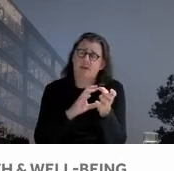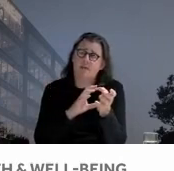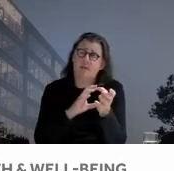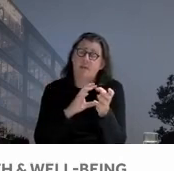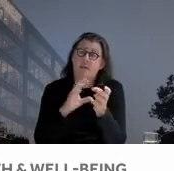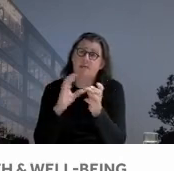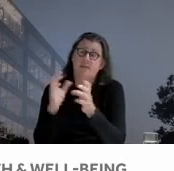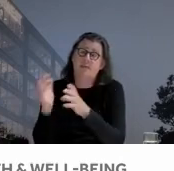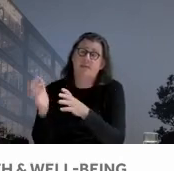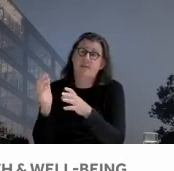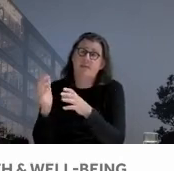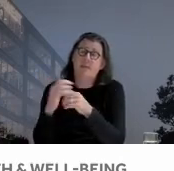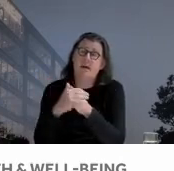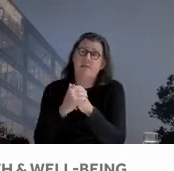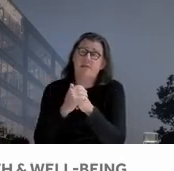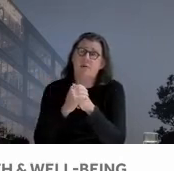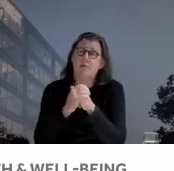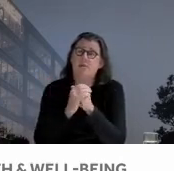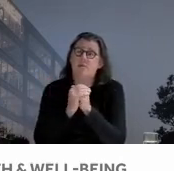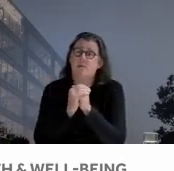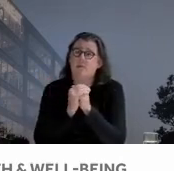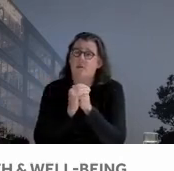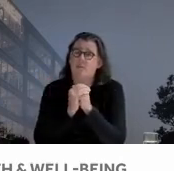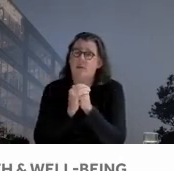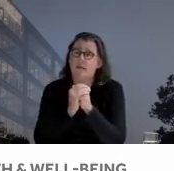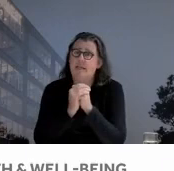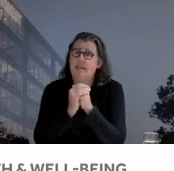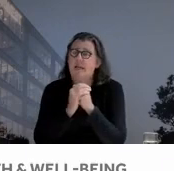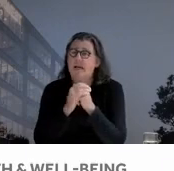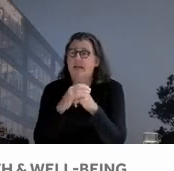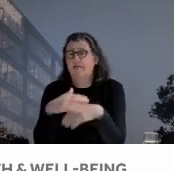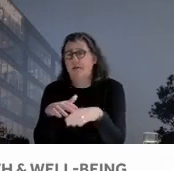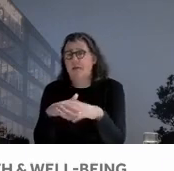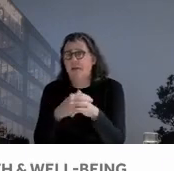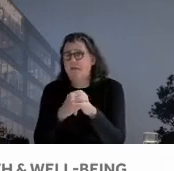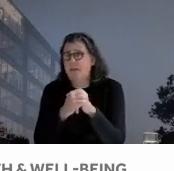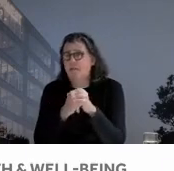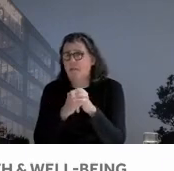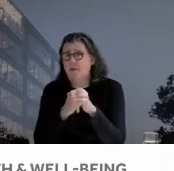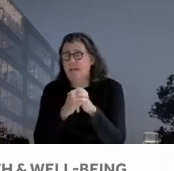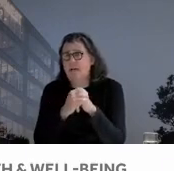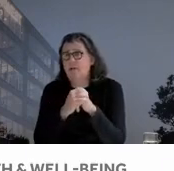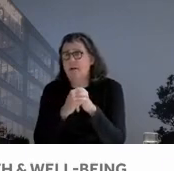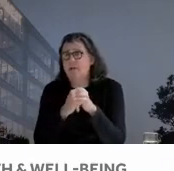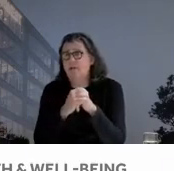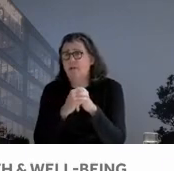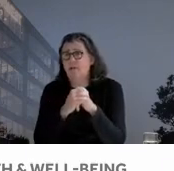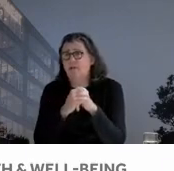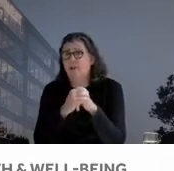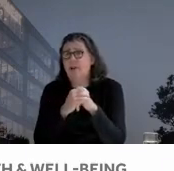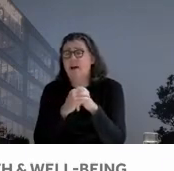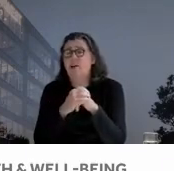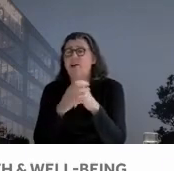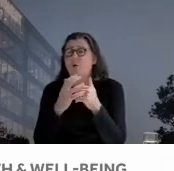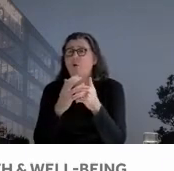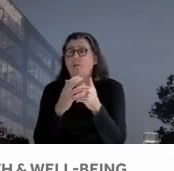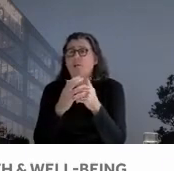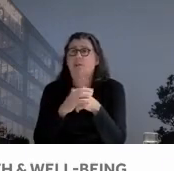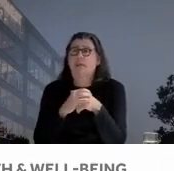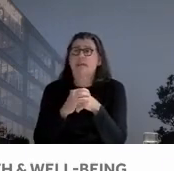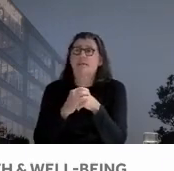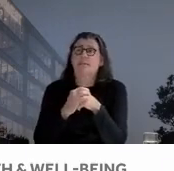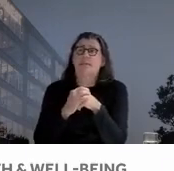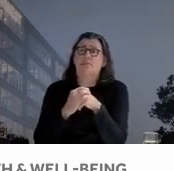previous diagrams, becomes an increasingly large component of the overall pie. And then finally offsetting what we can't already remove. Our